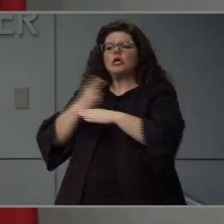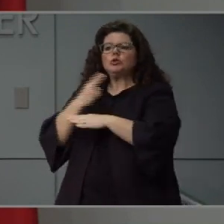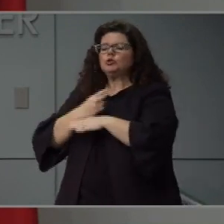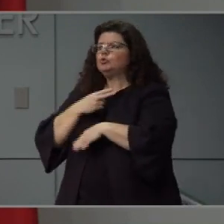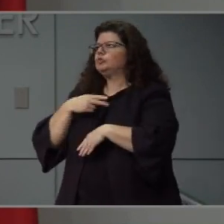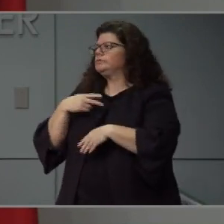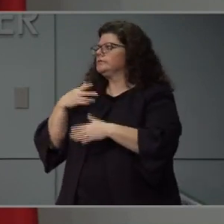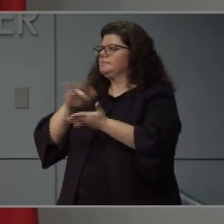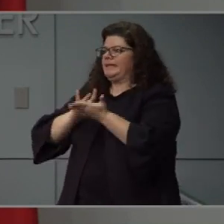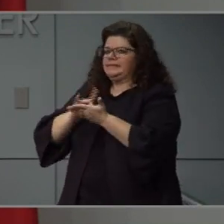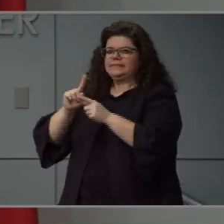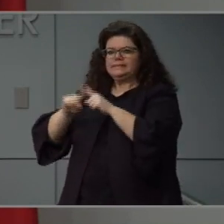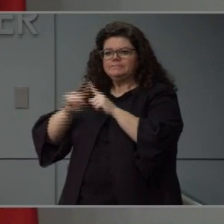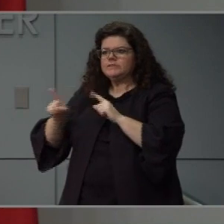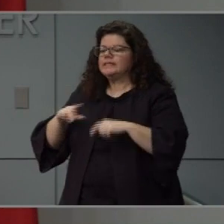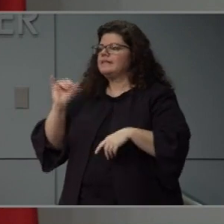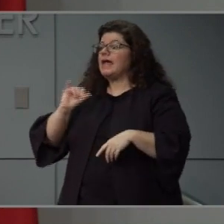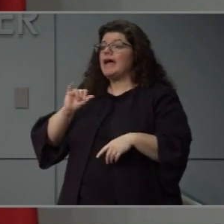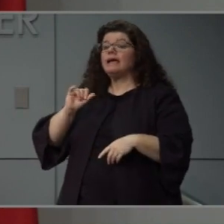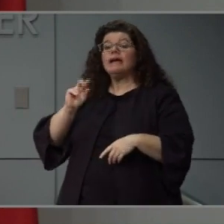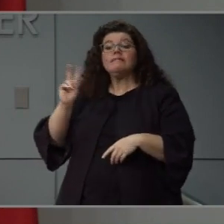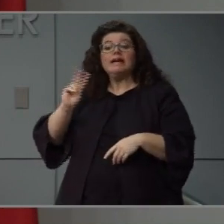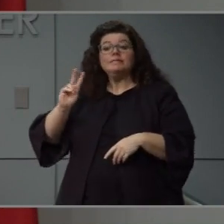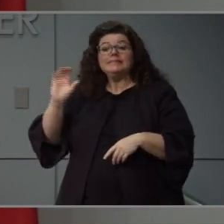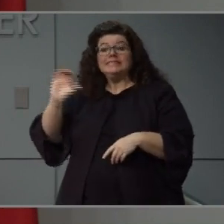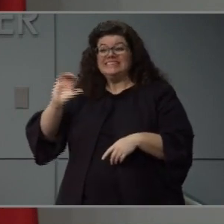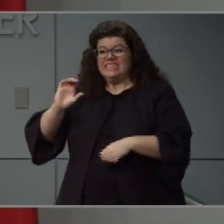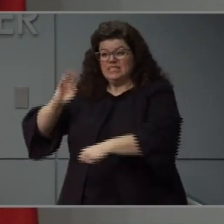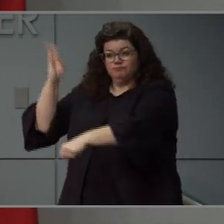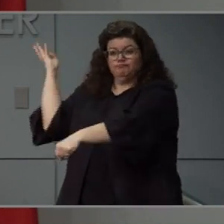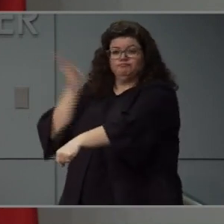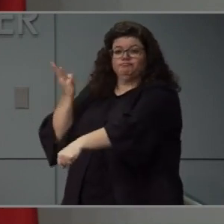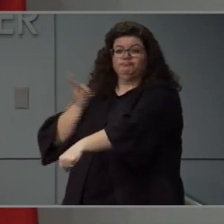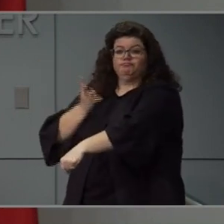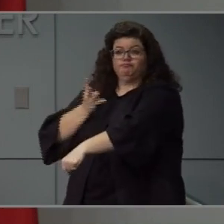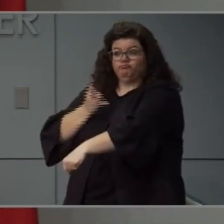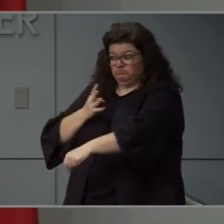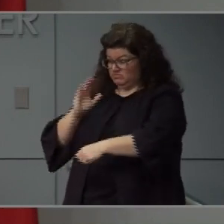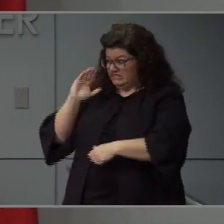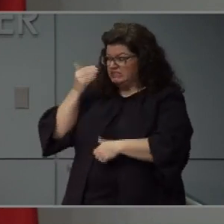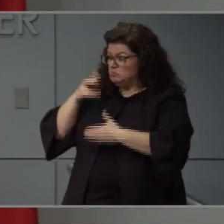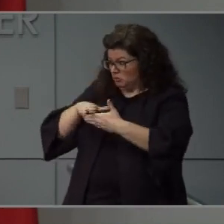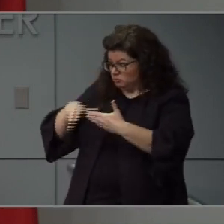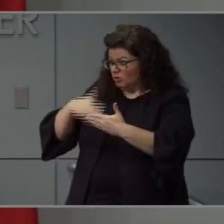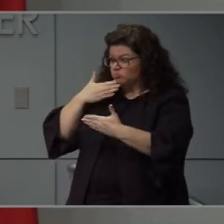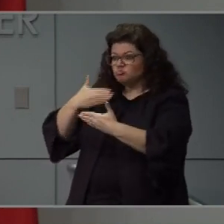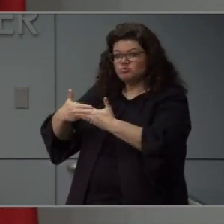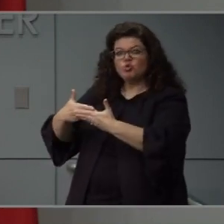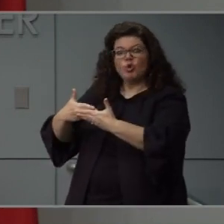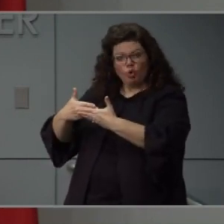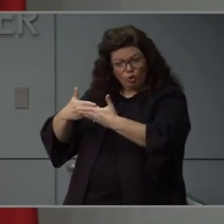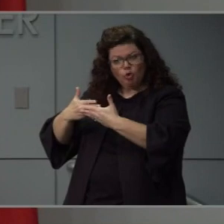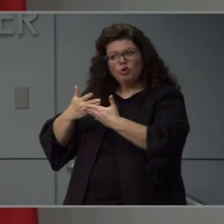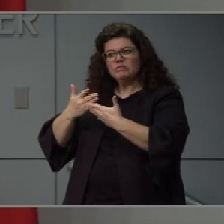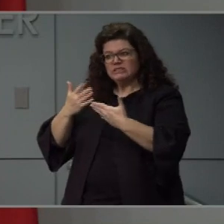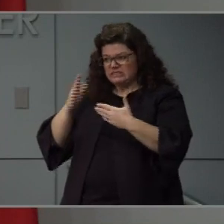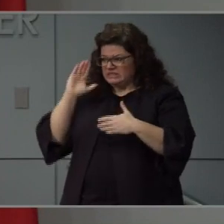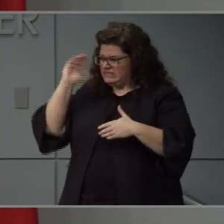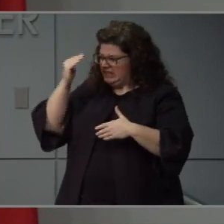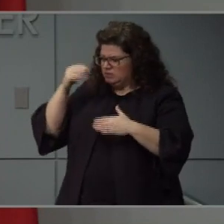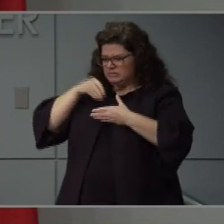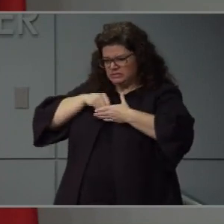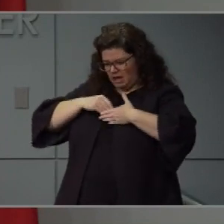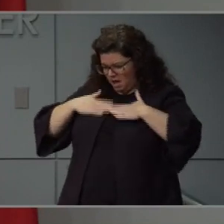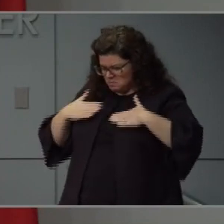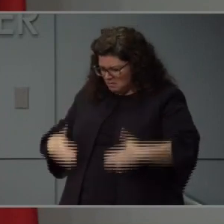high-dose intravenous vitamin C with positive outcomes to help lessen the cytokine storm in the body.